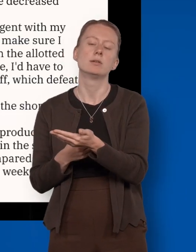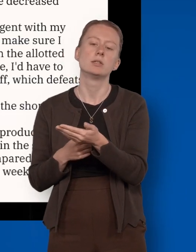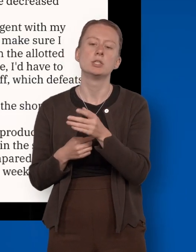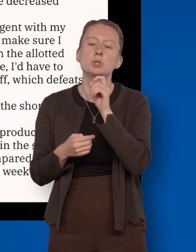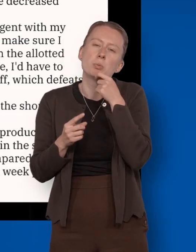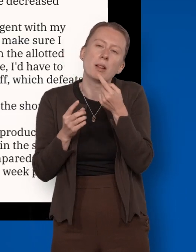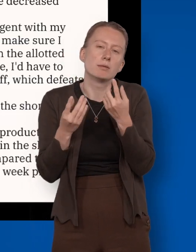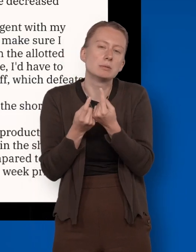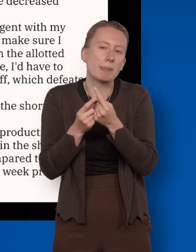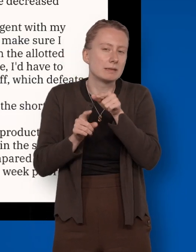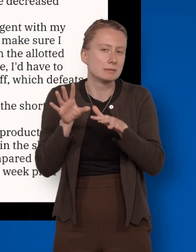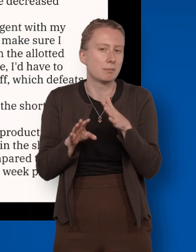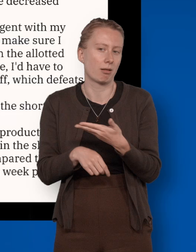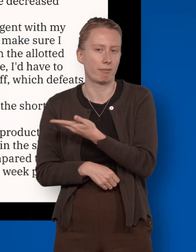basically.